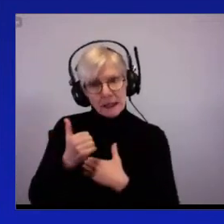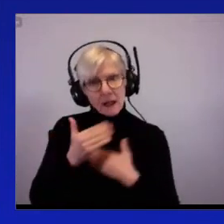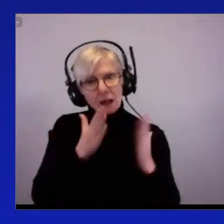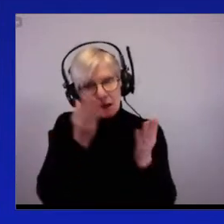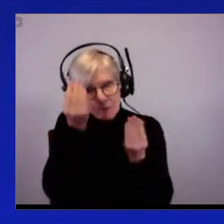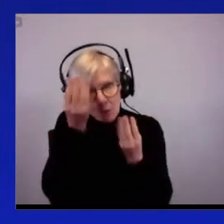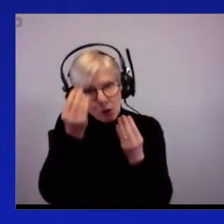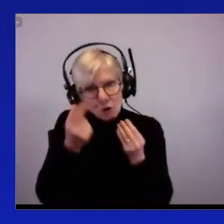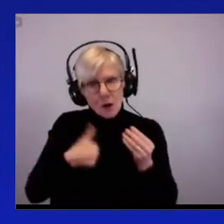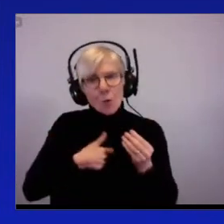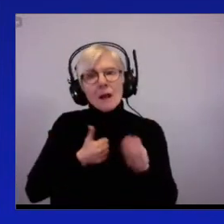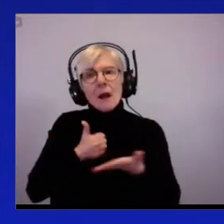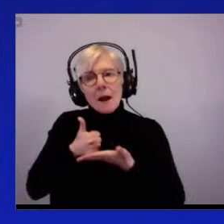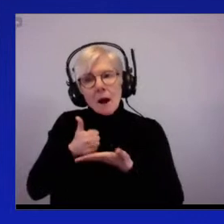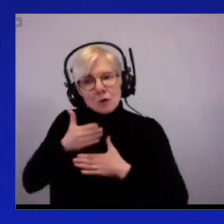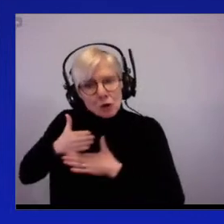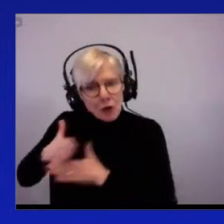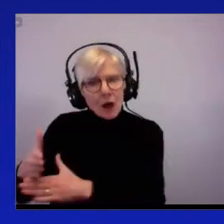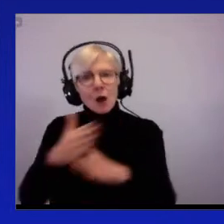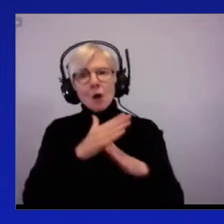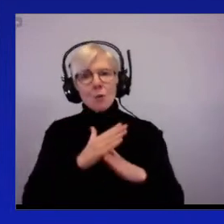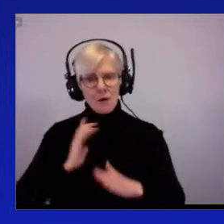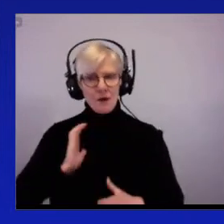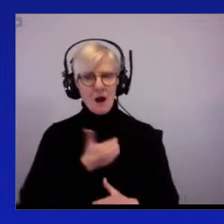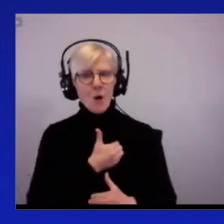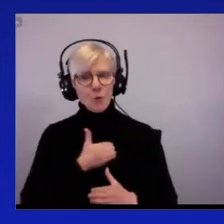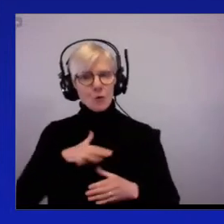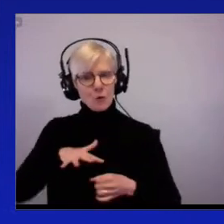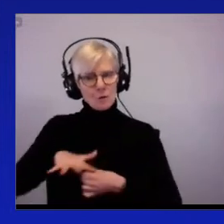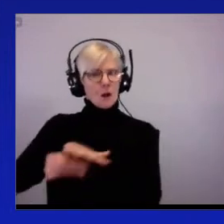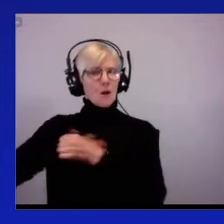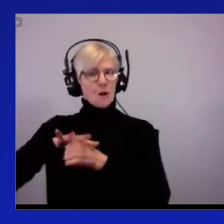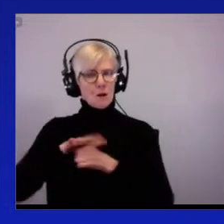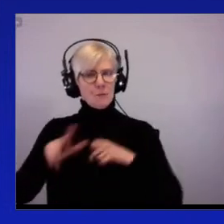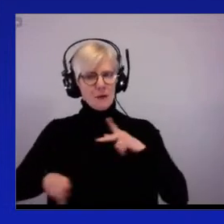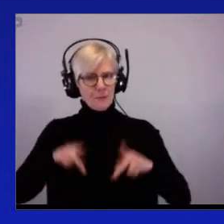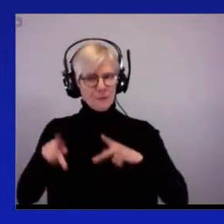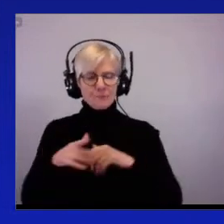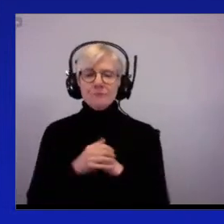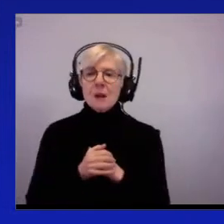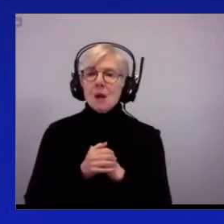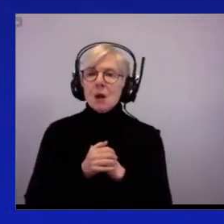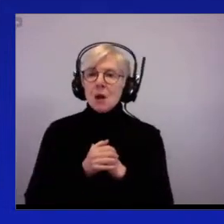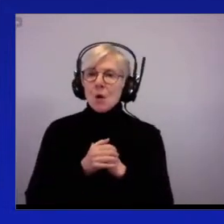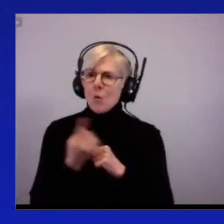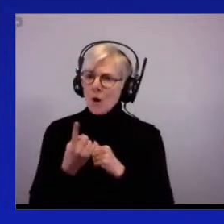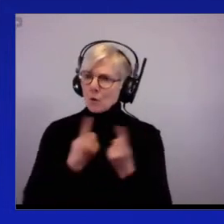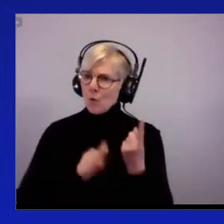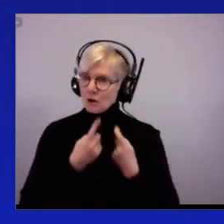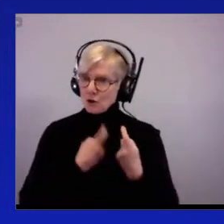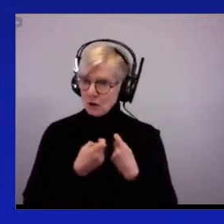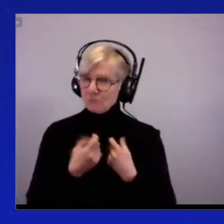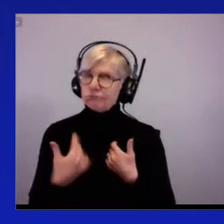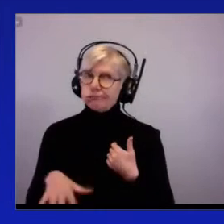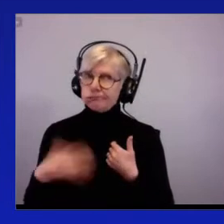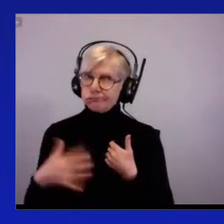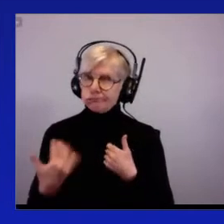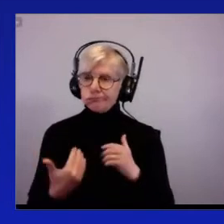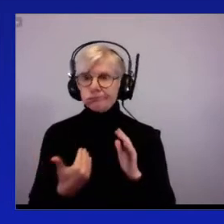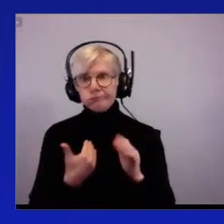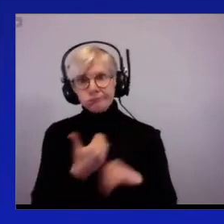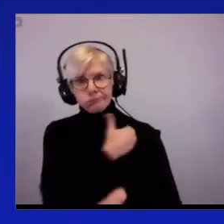our residents. One of the questions that I am frequently getting, and so I thought I'd pose here today, is